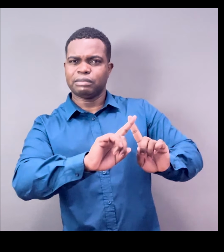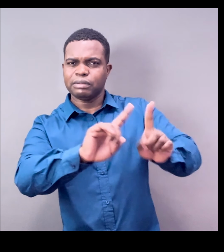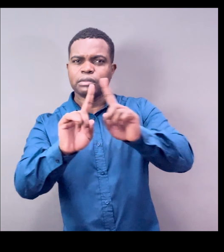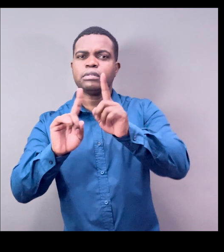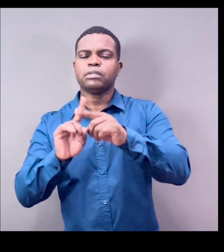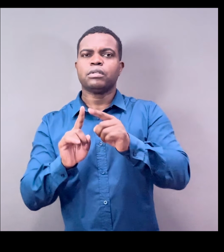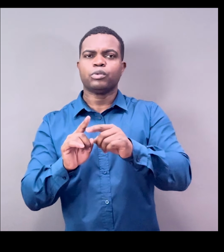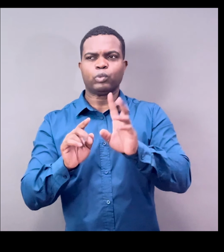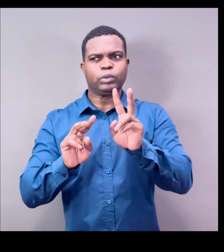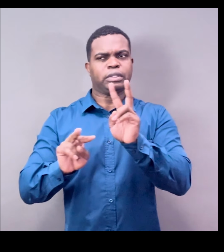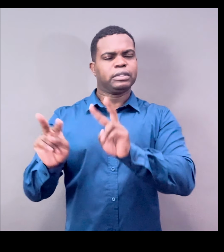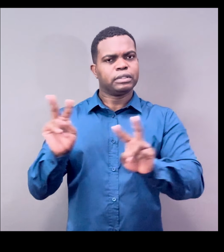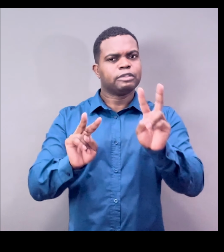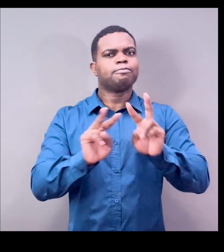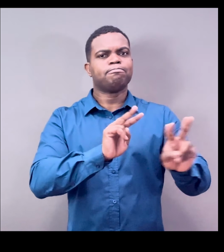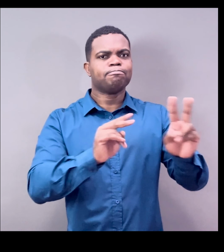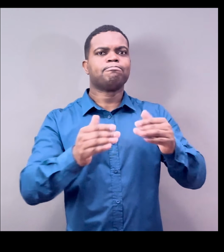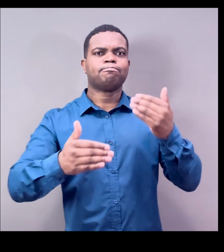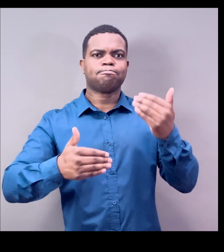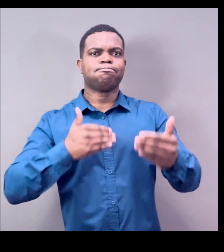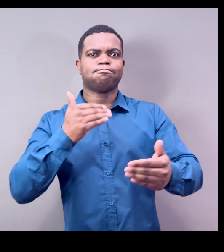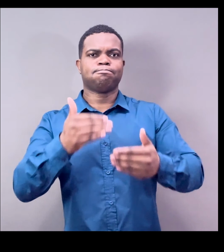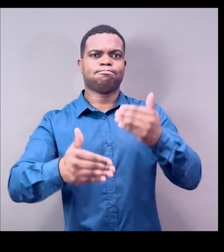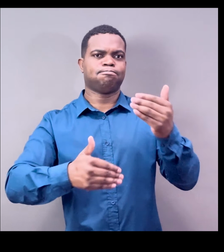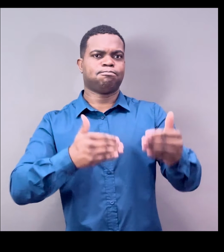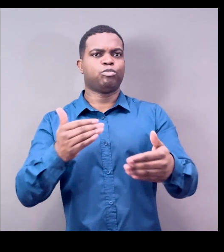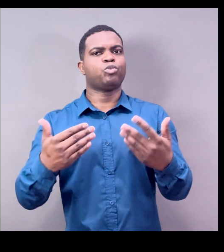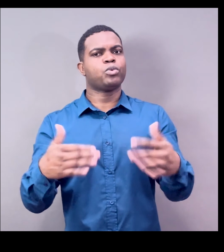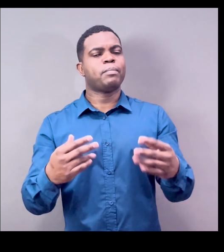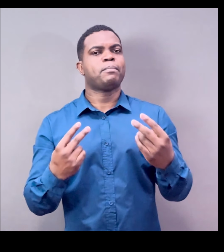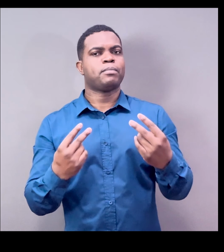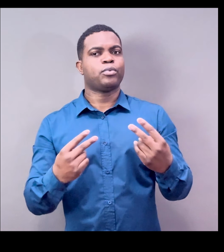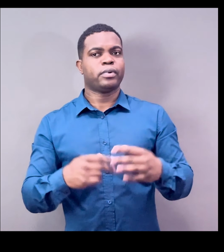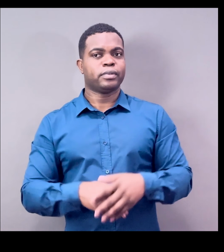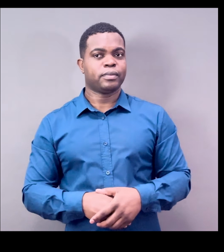are trying to embark on.